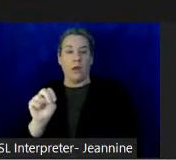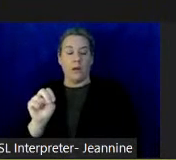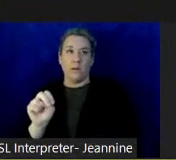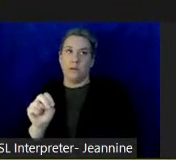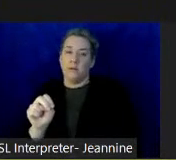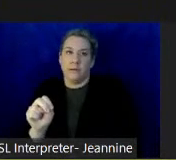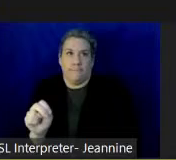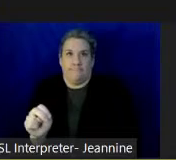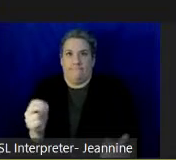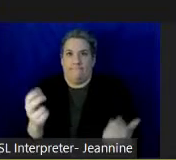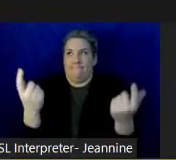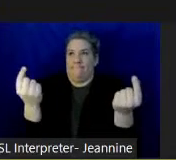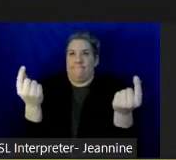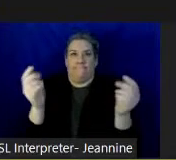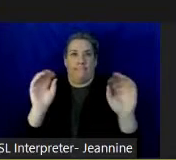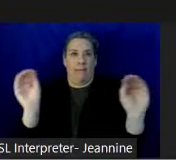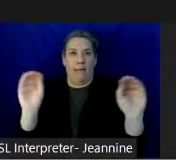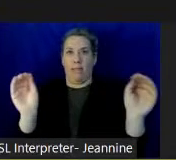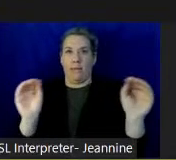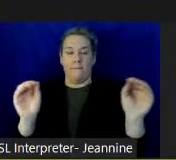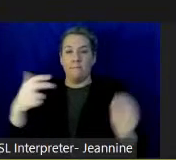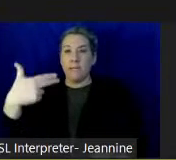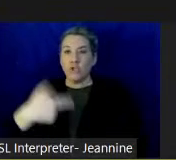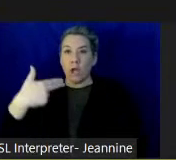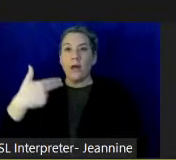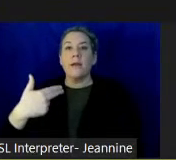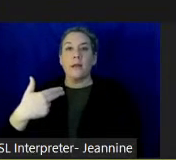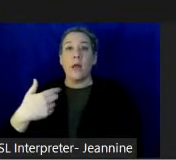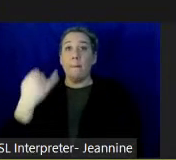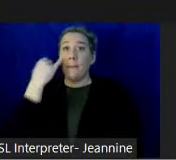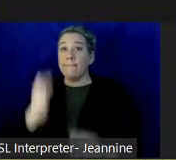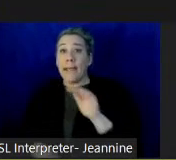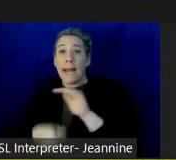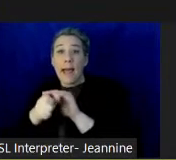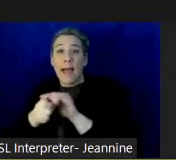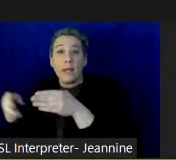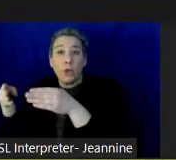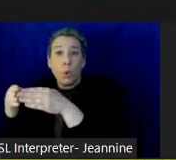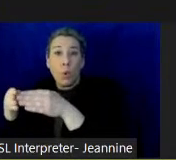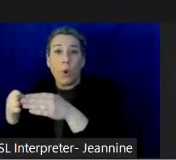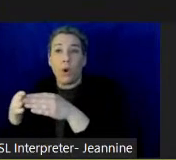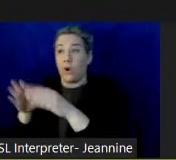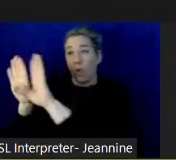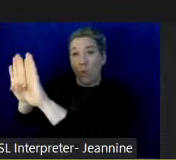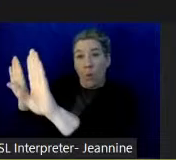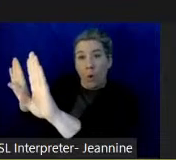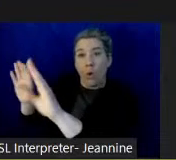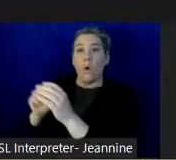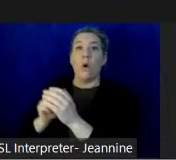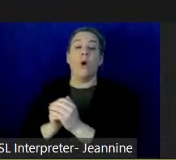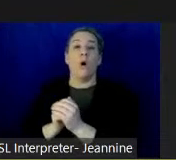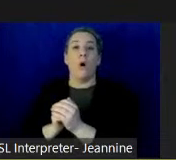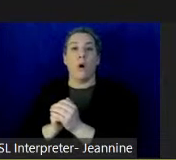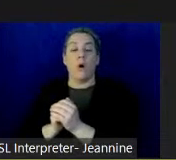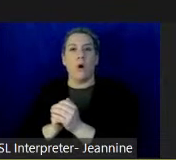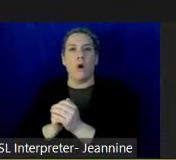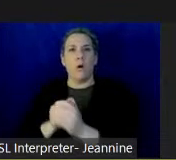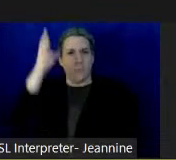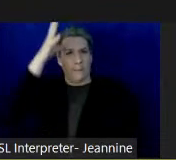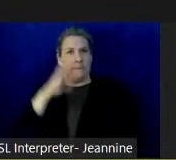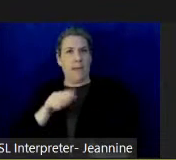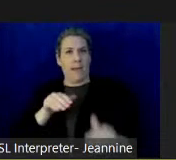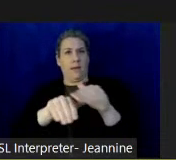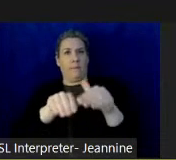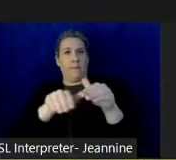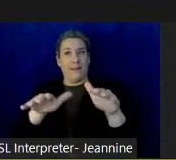there's nothing I can do to prevent me from being shot. But if I can hide in the corners on the side of the walls in that door, this individual coming into my space has